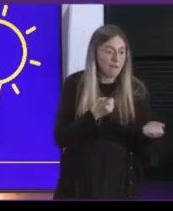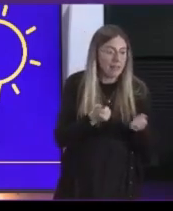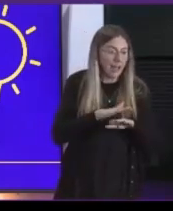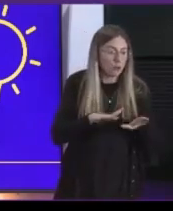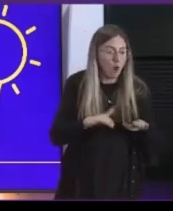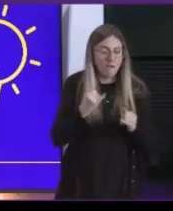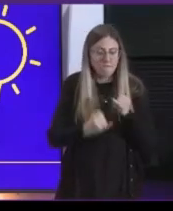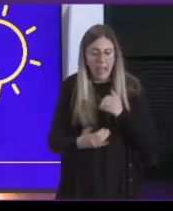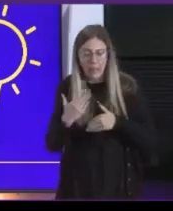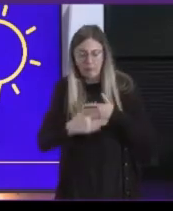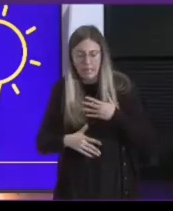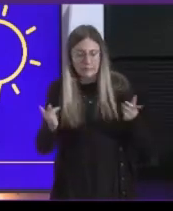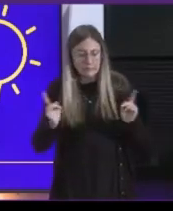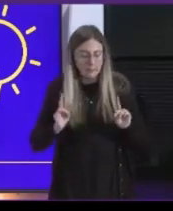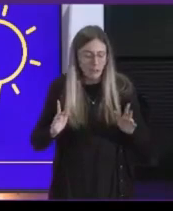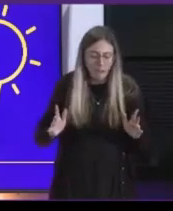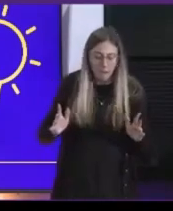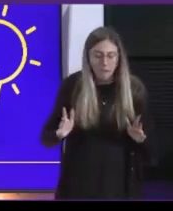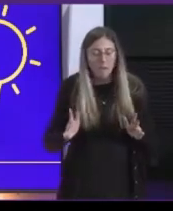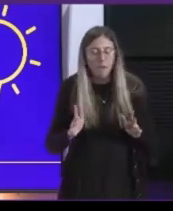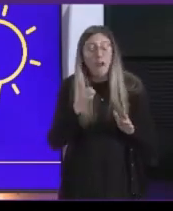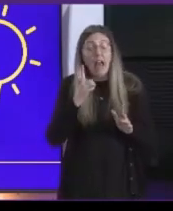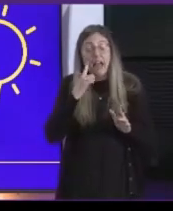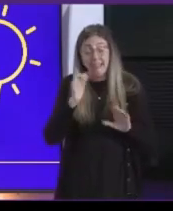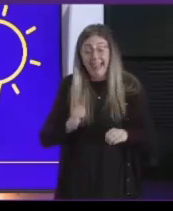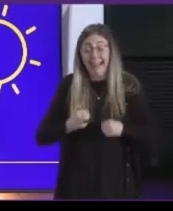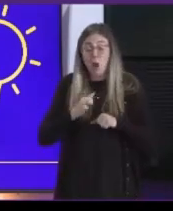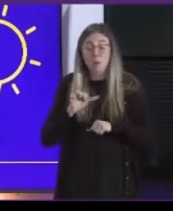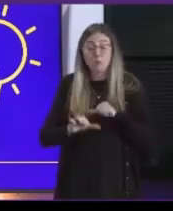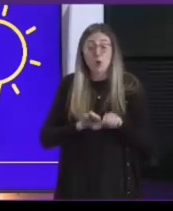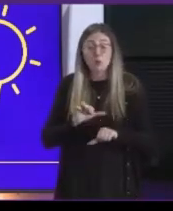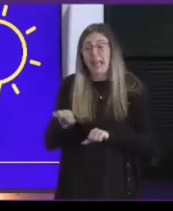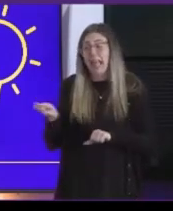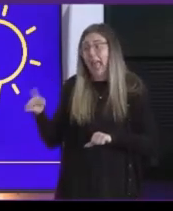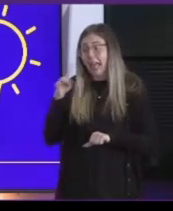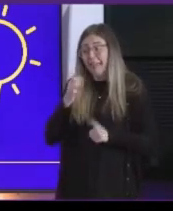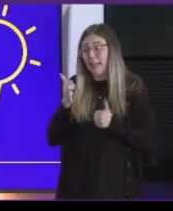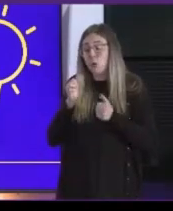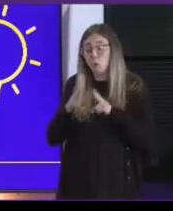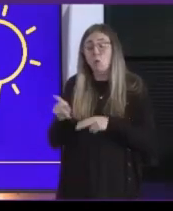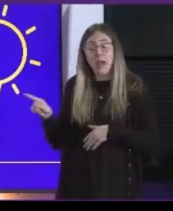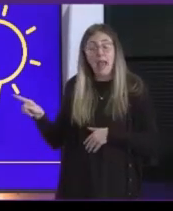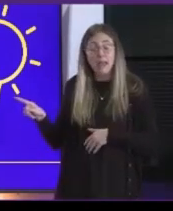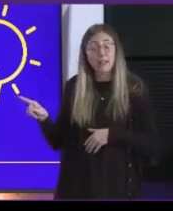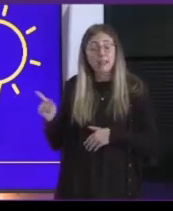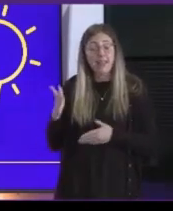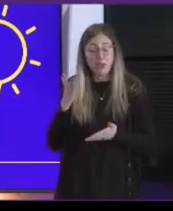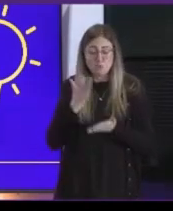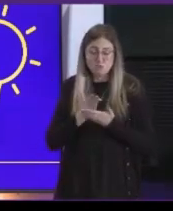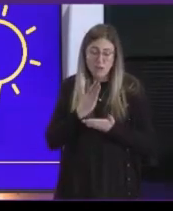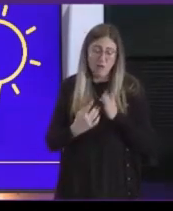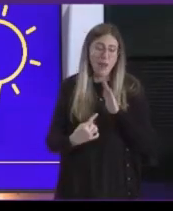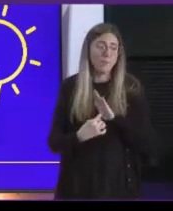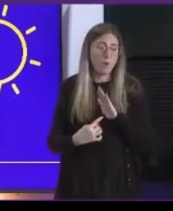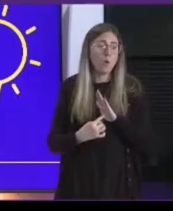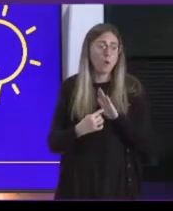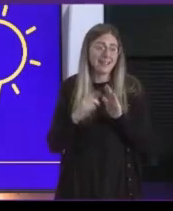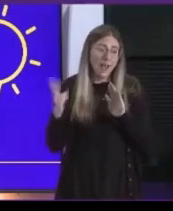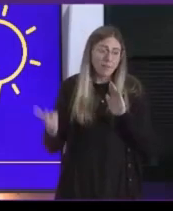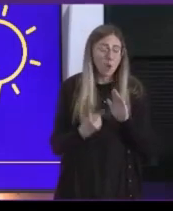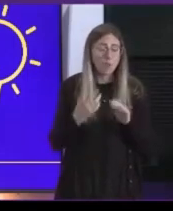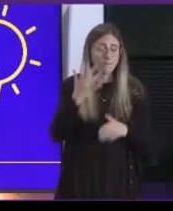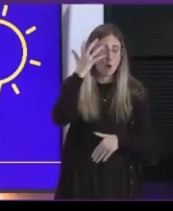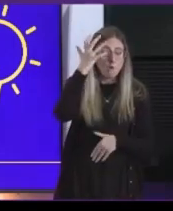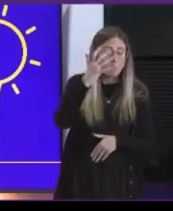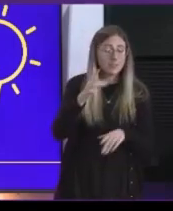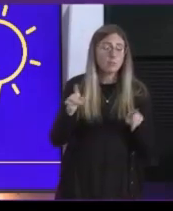So I think the process now that Susanna is heading in a very good way is extremely important, both for government bodies,